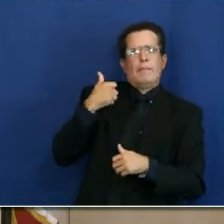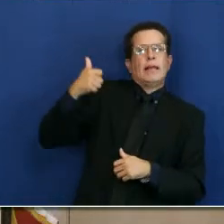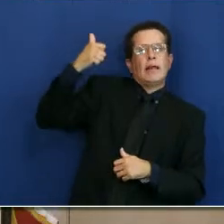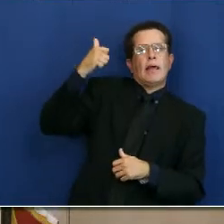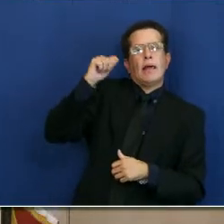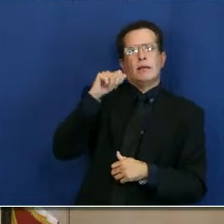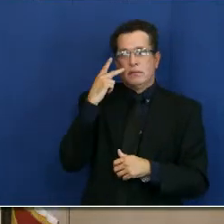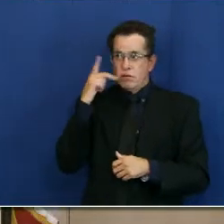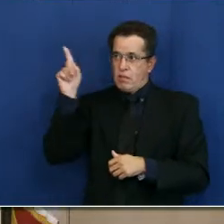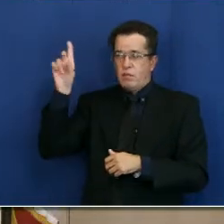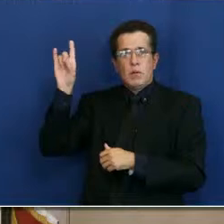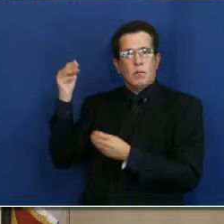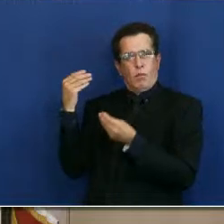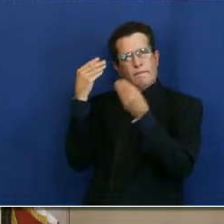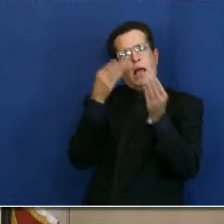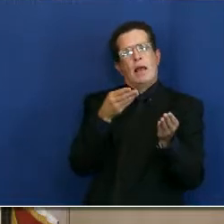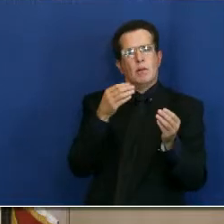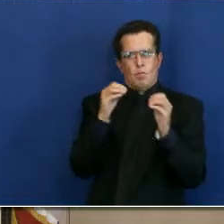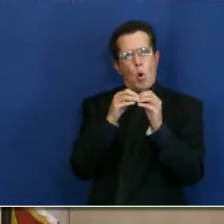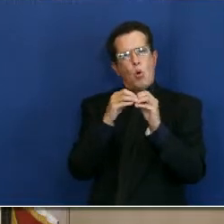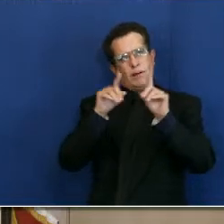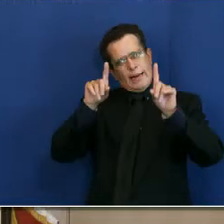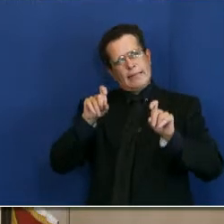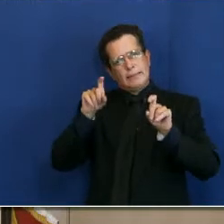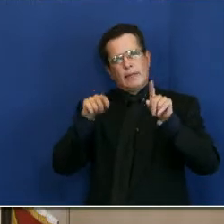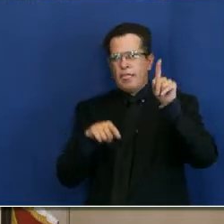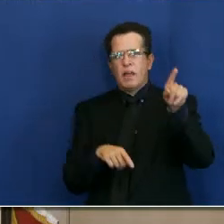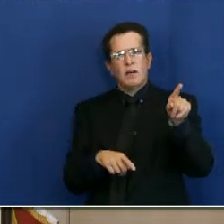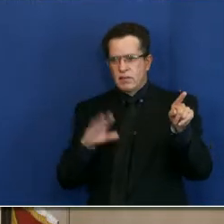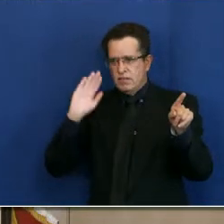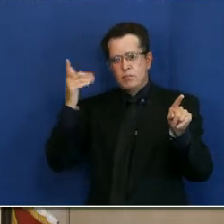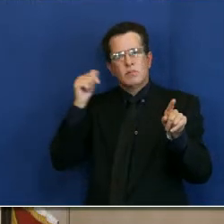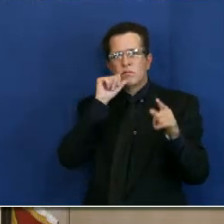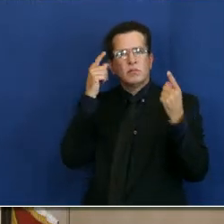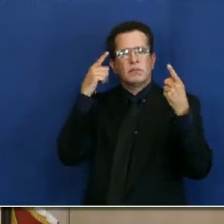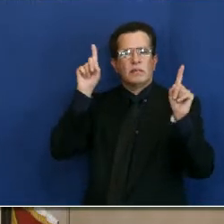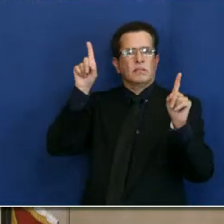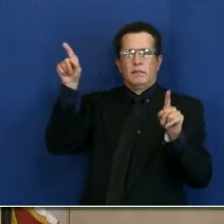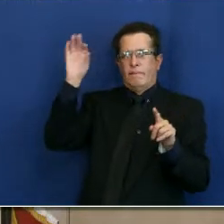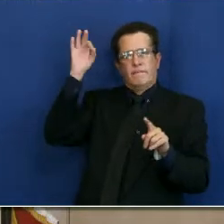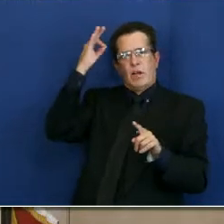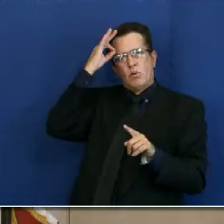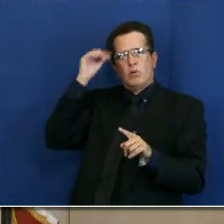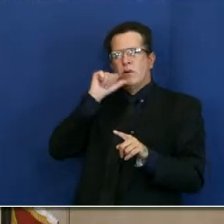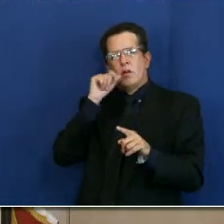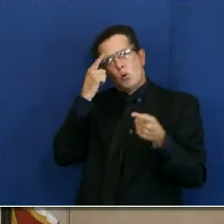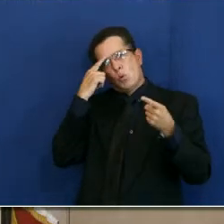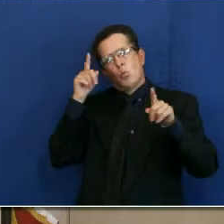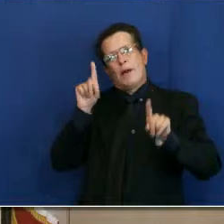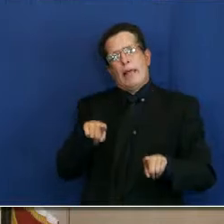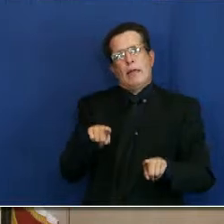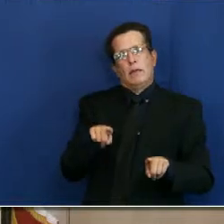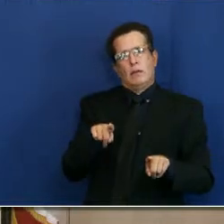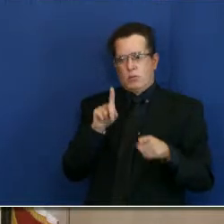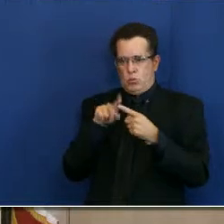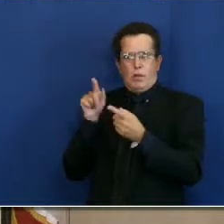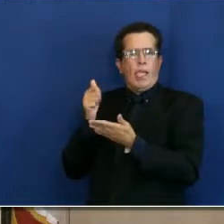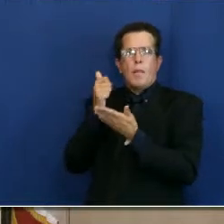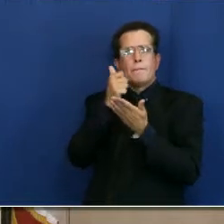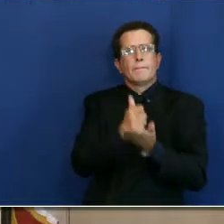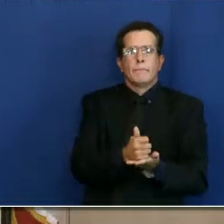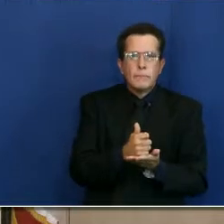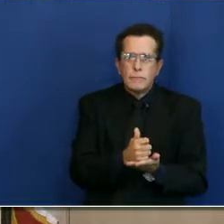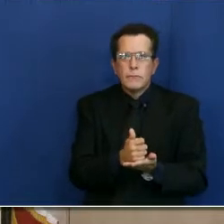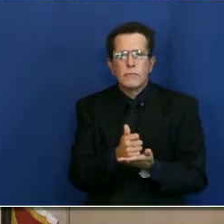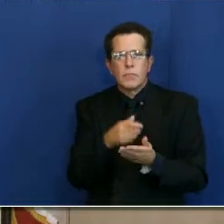see if we could get them to provide this type of testing, and we were not successful in getting them to agree to step forward and basically